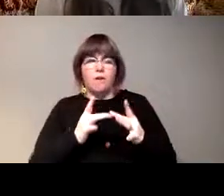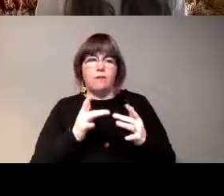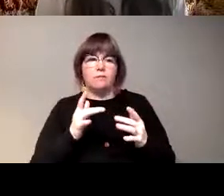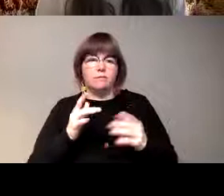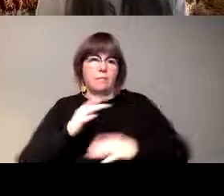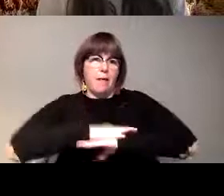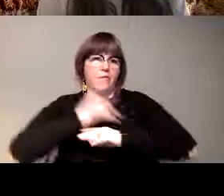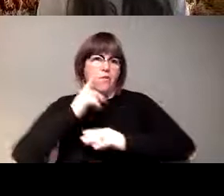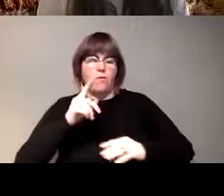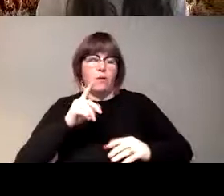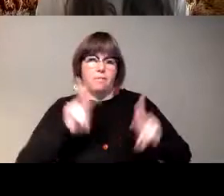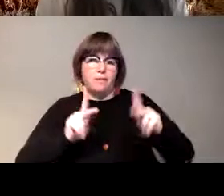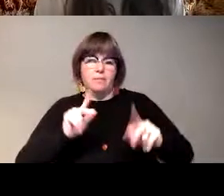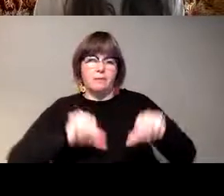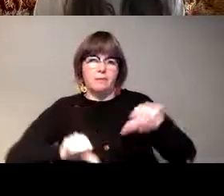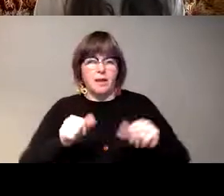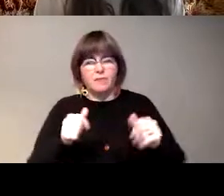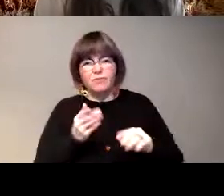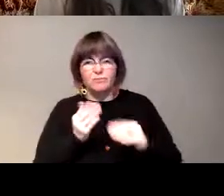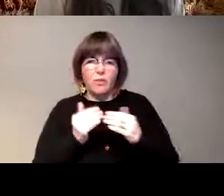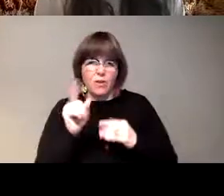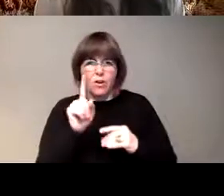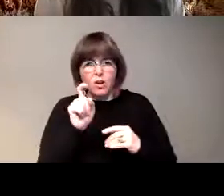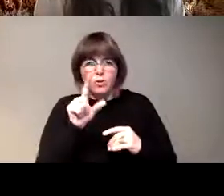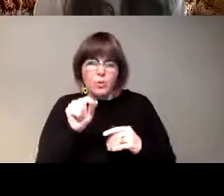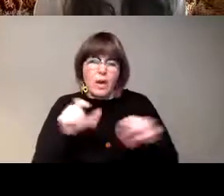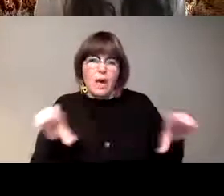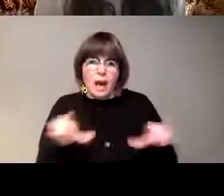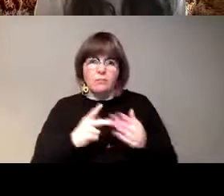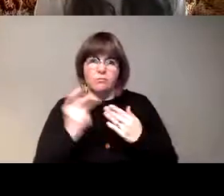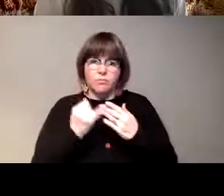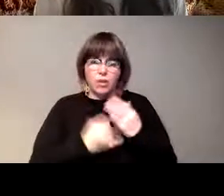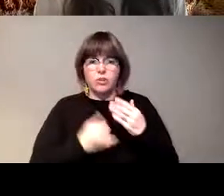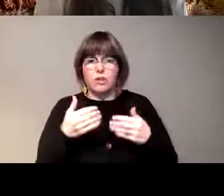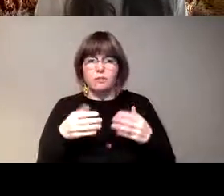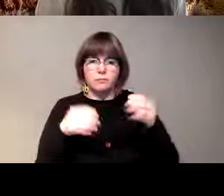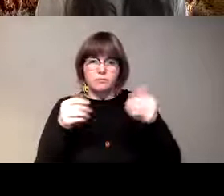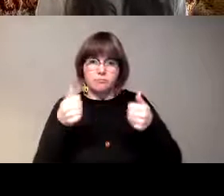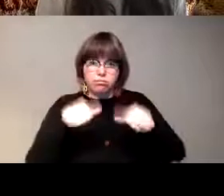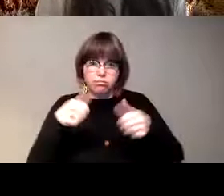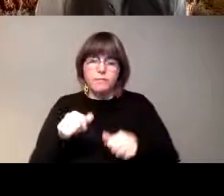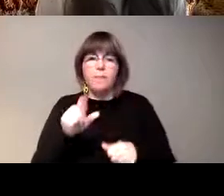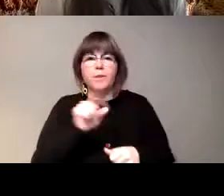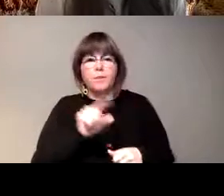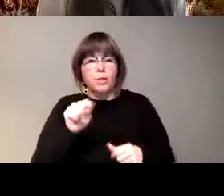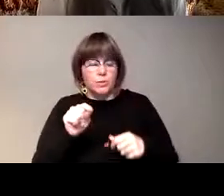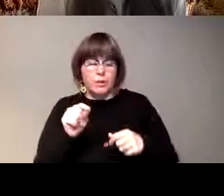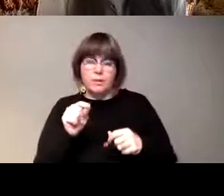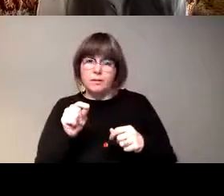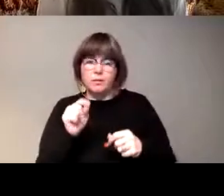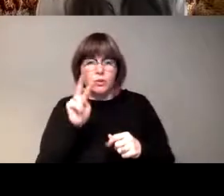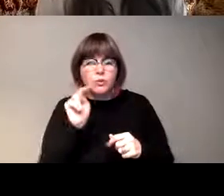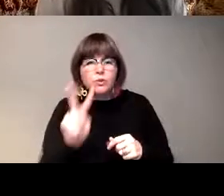have we've hosted over 120 active projects. In 2020, we actually reached the 2